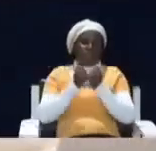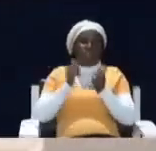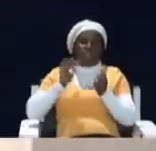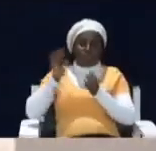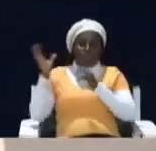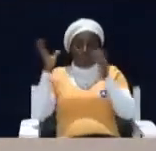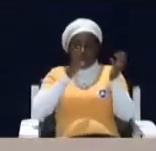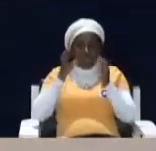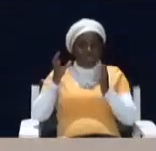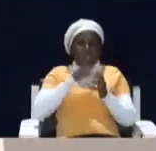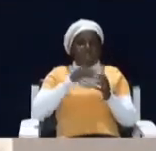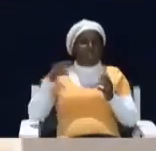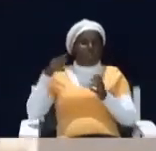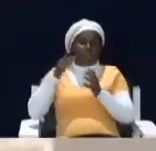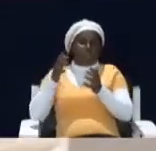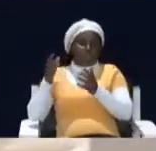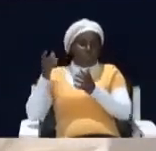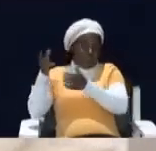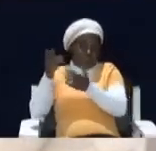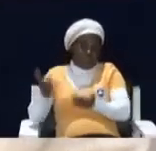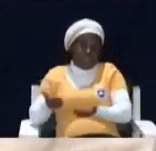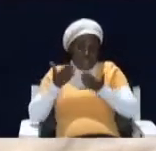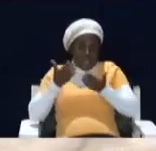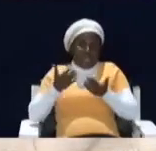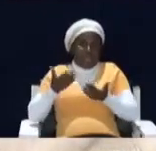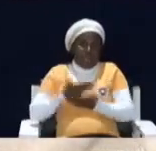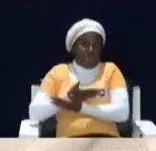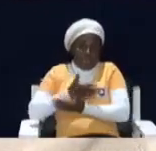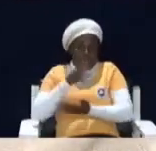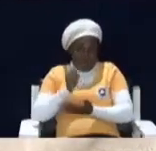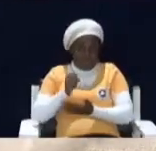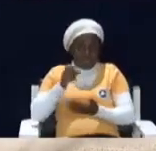and we will carry our babies and he will give us healing.